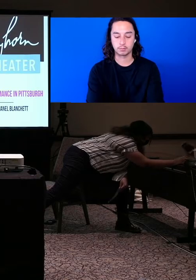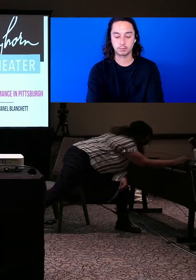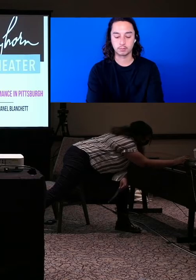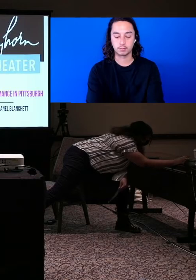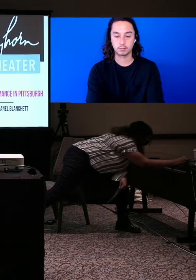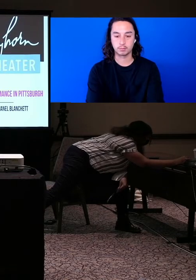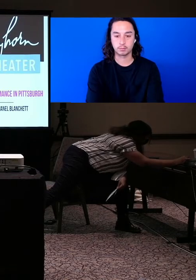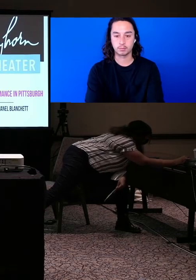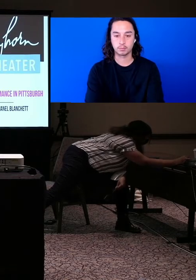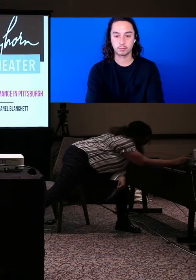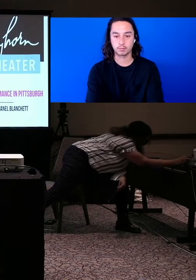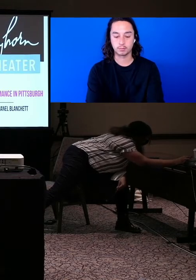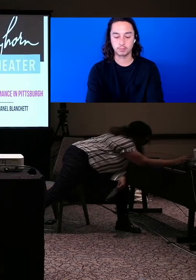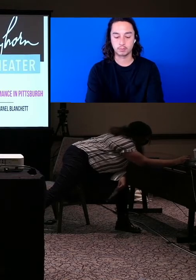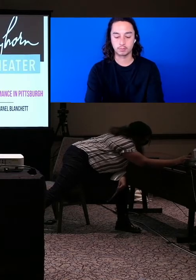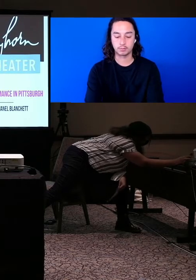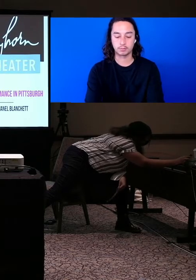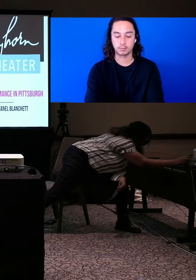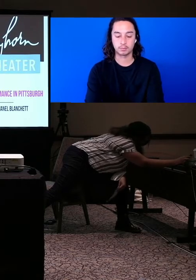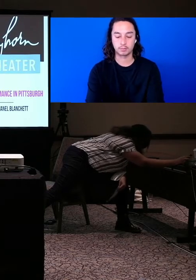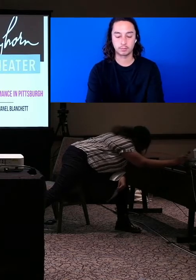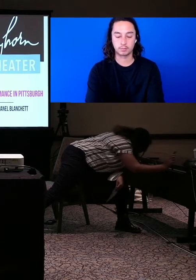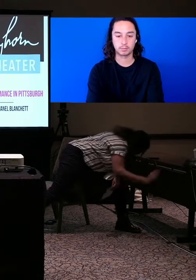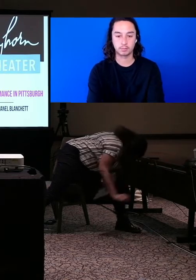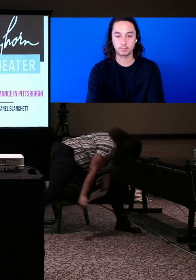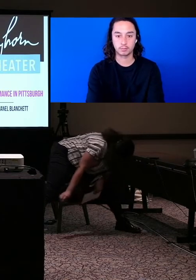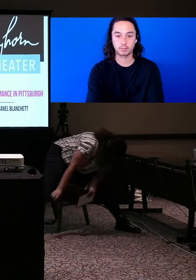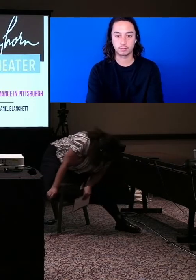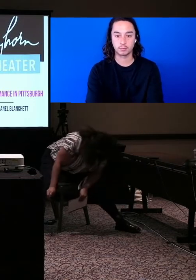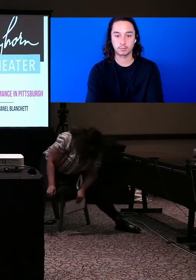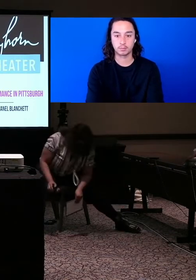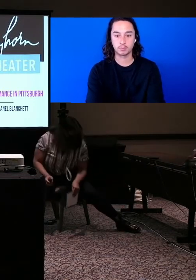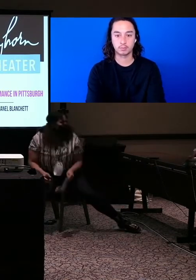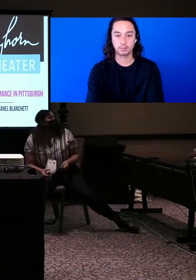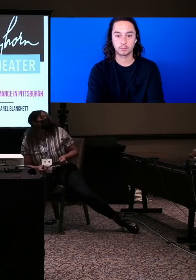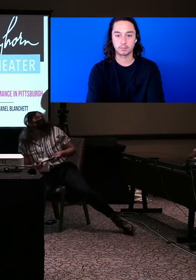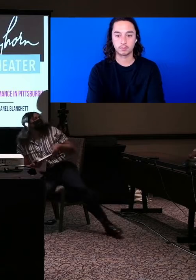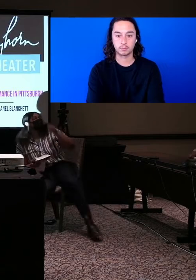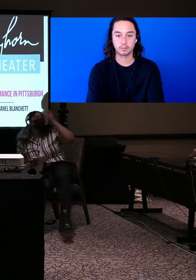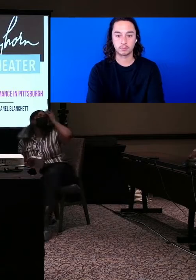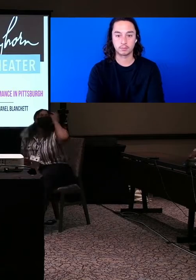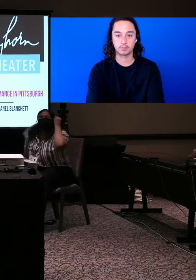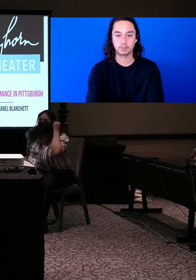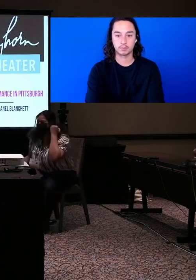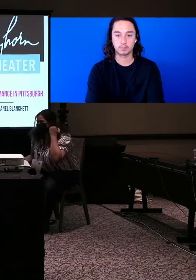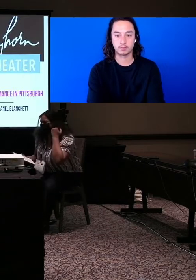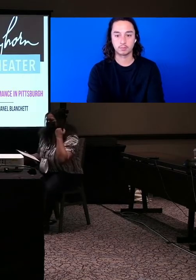dusty. Yeah, you know. It's always like that, right?